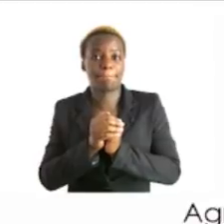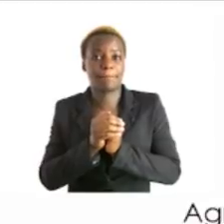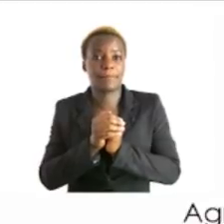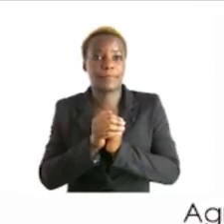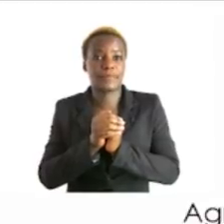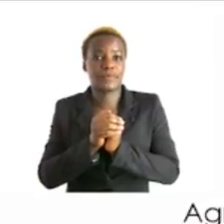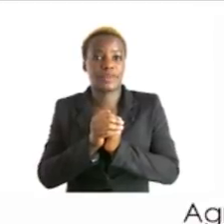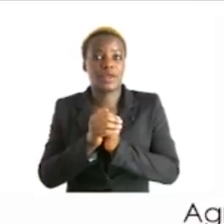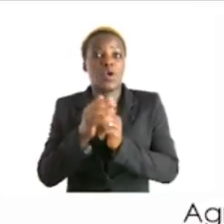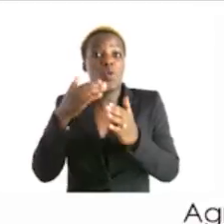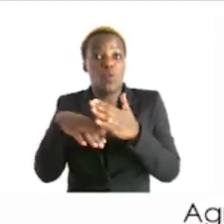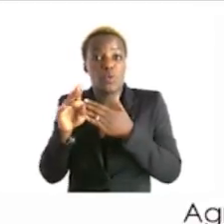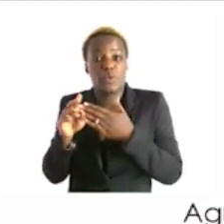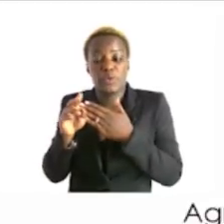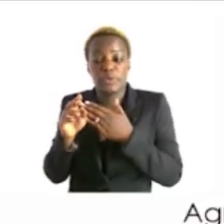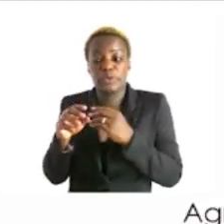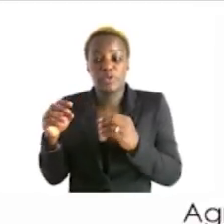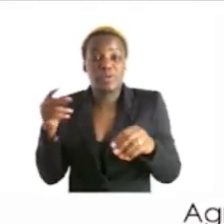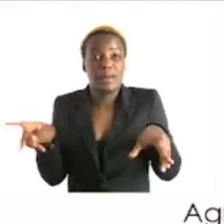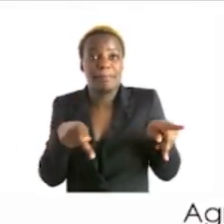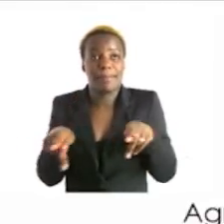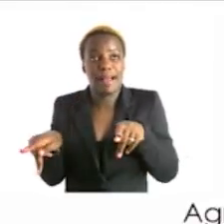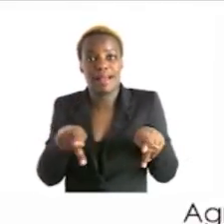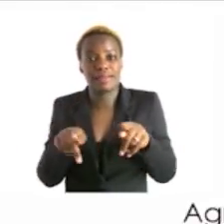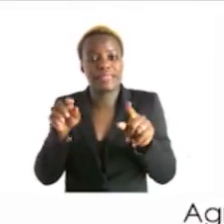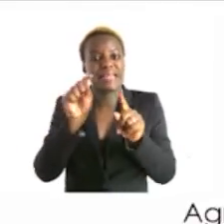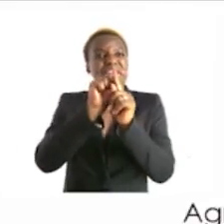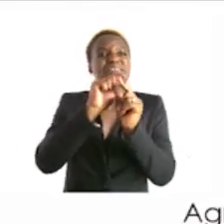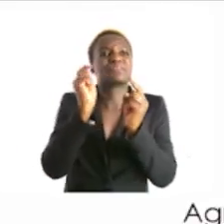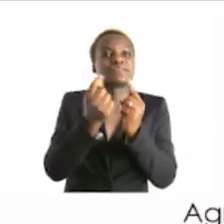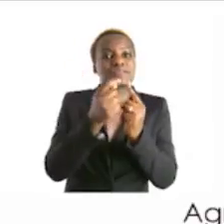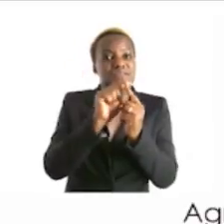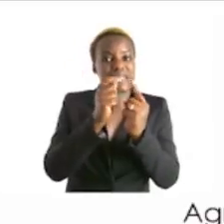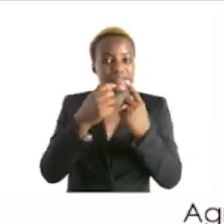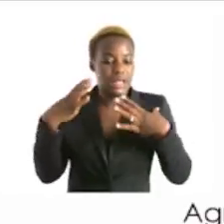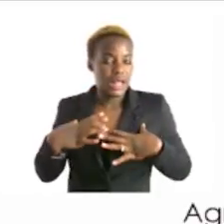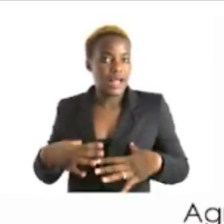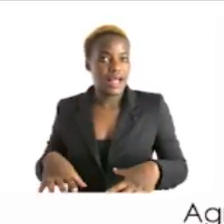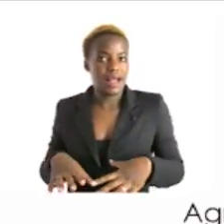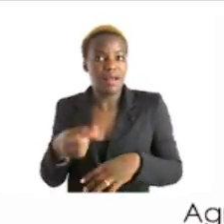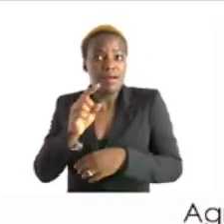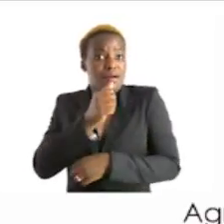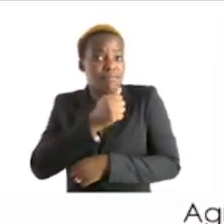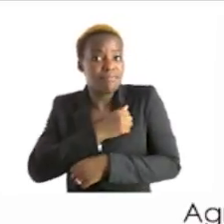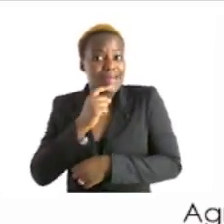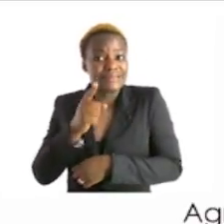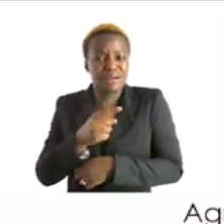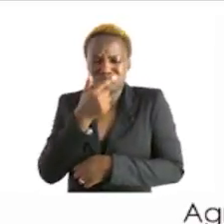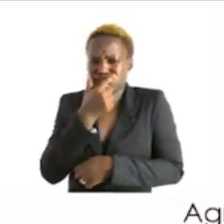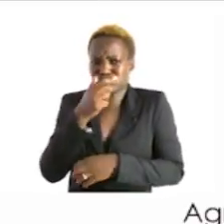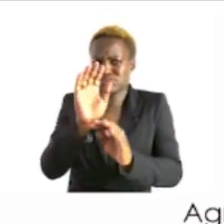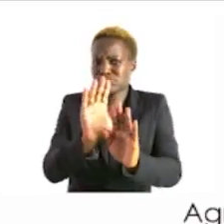going to the party in her traditional dress mother said don't be sad